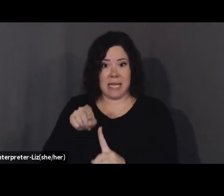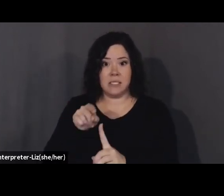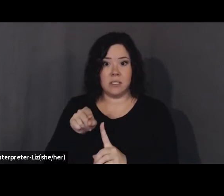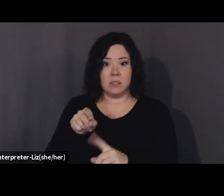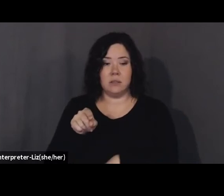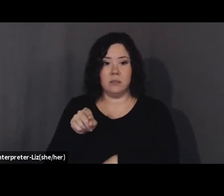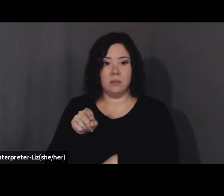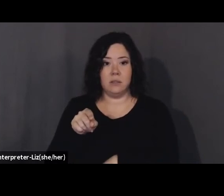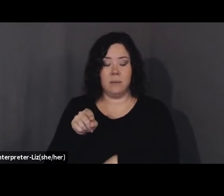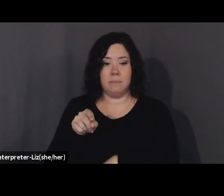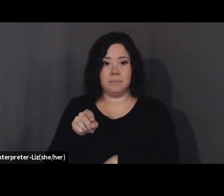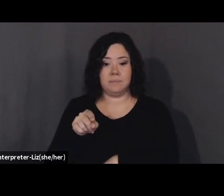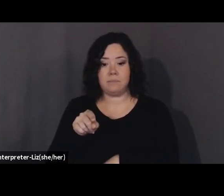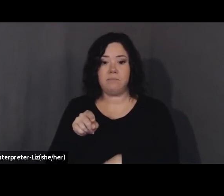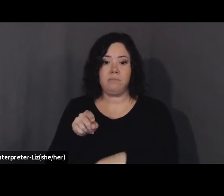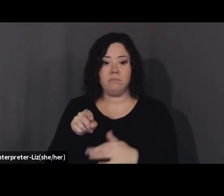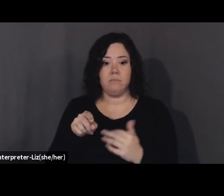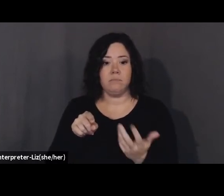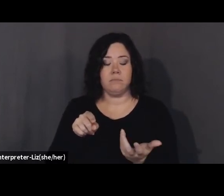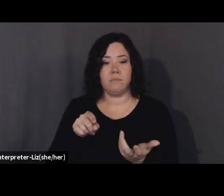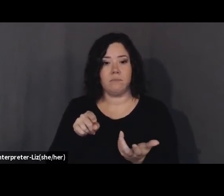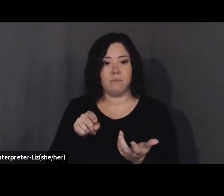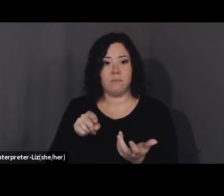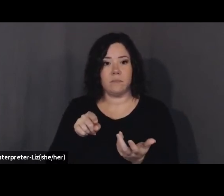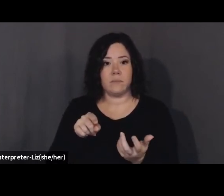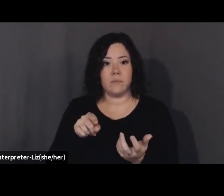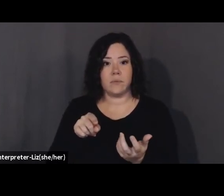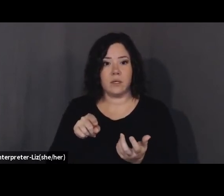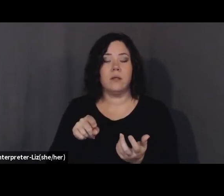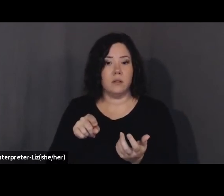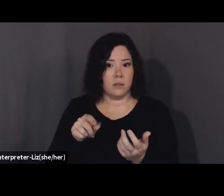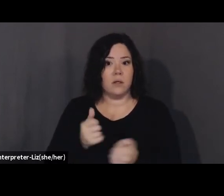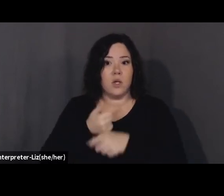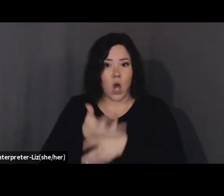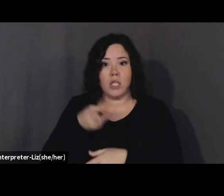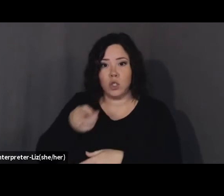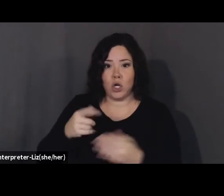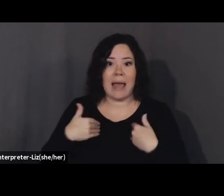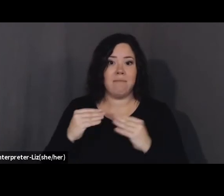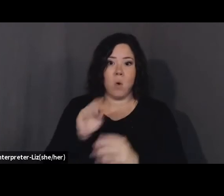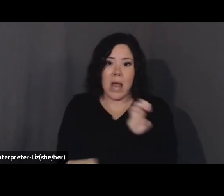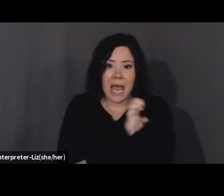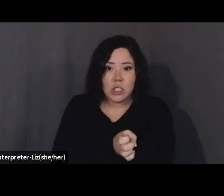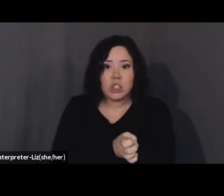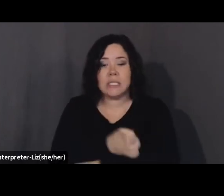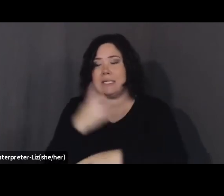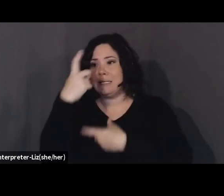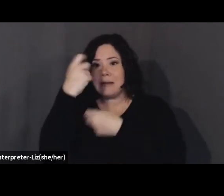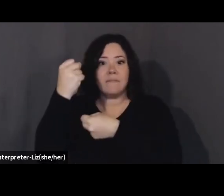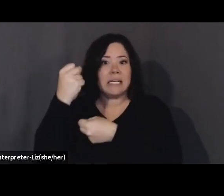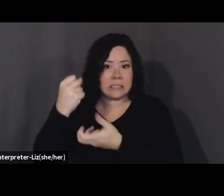the opportunity to have more energy, have more confidence, and reach out